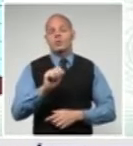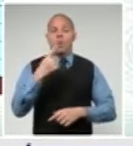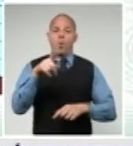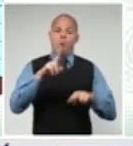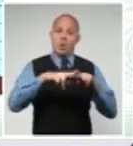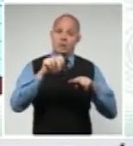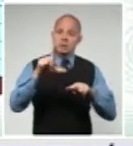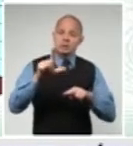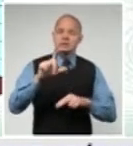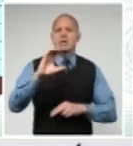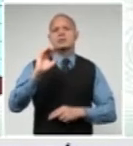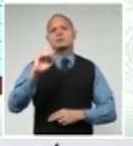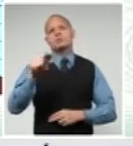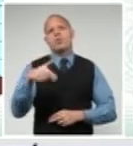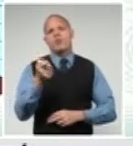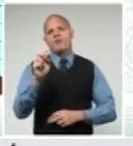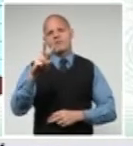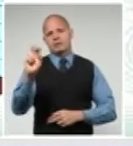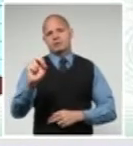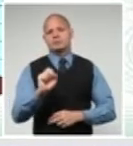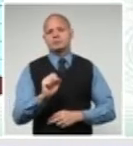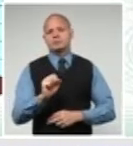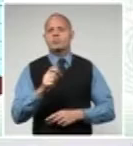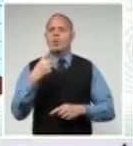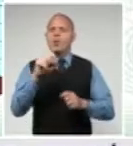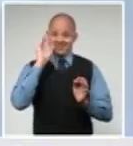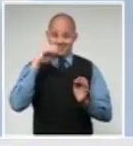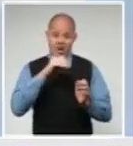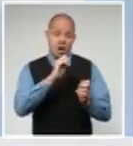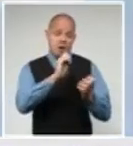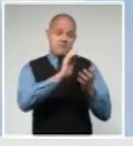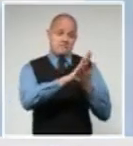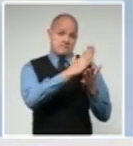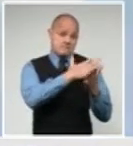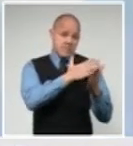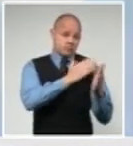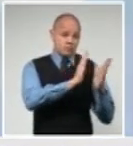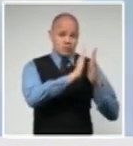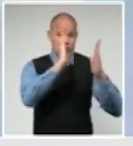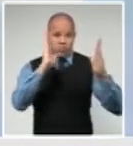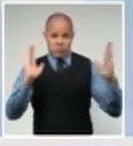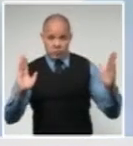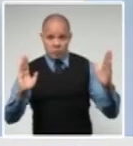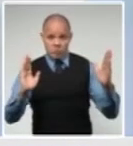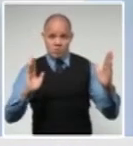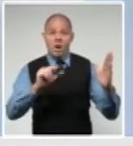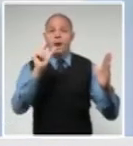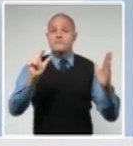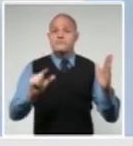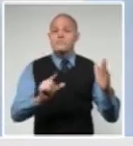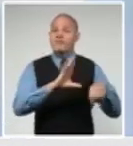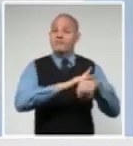and 1.94 respectively. With this analysis, of the